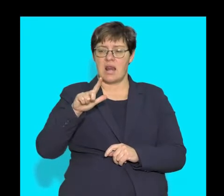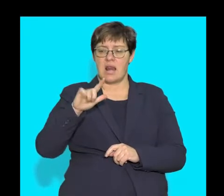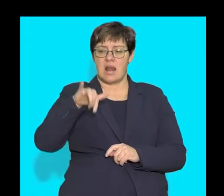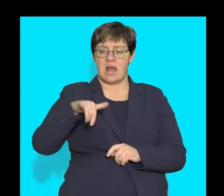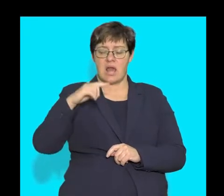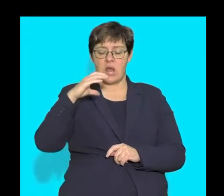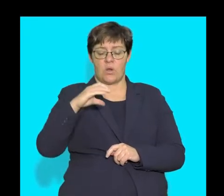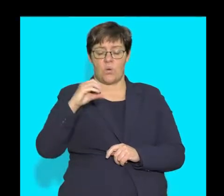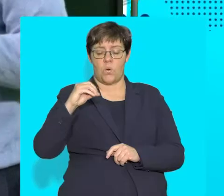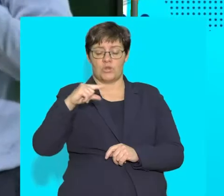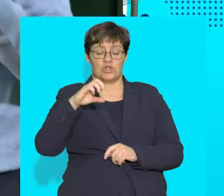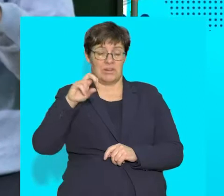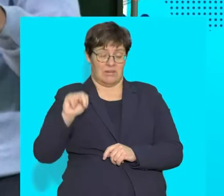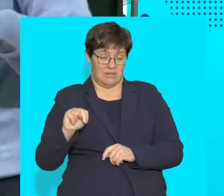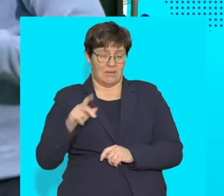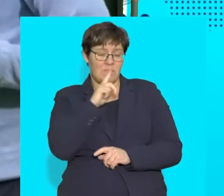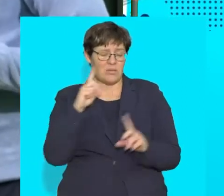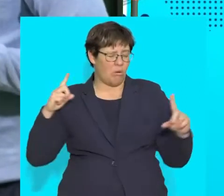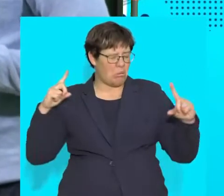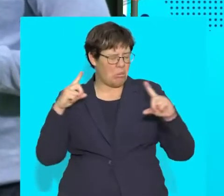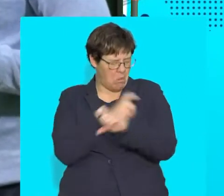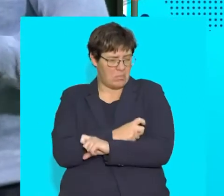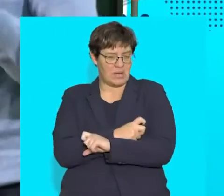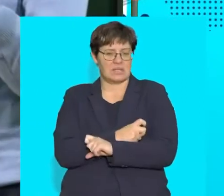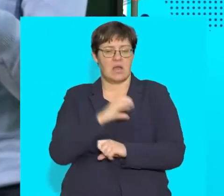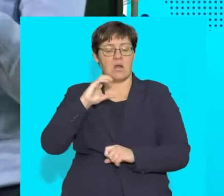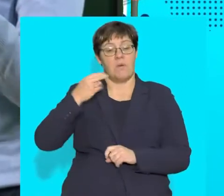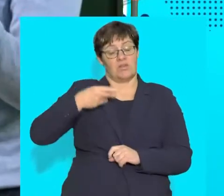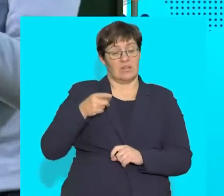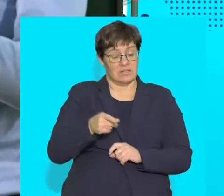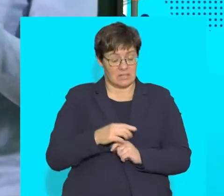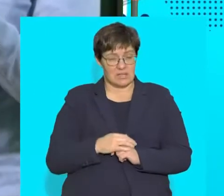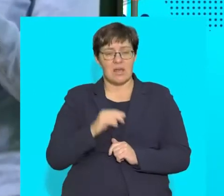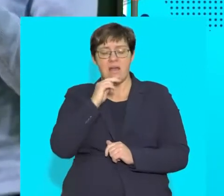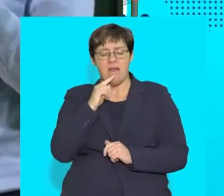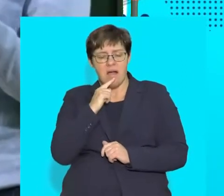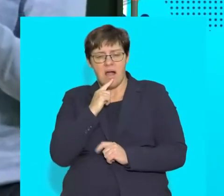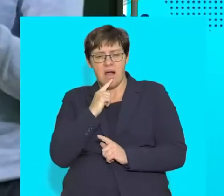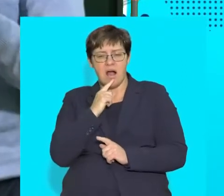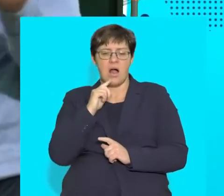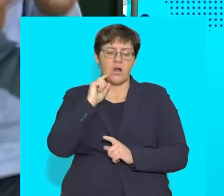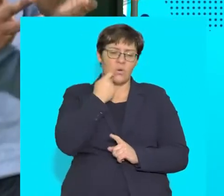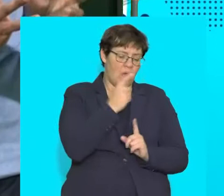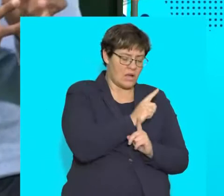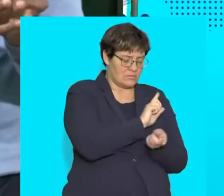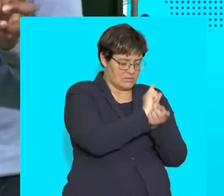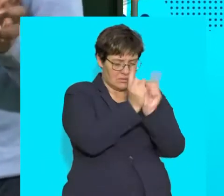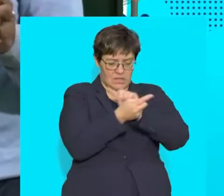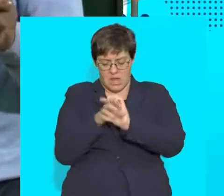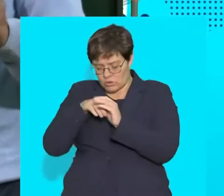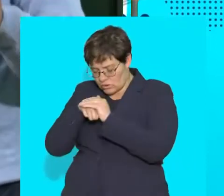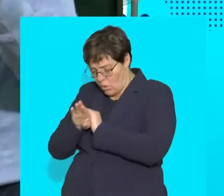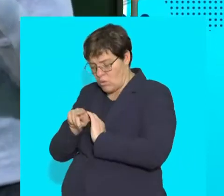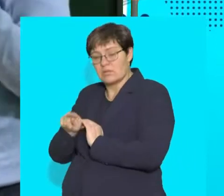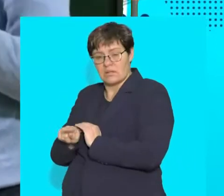And glycogen again is a complex carbohydrate. Essentially, the glucose is converted and stored in the body